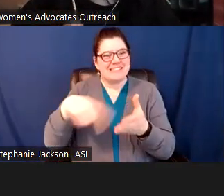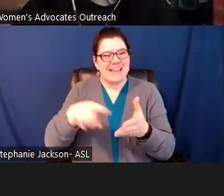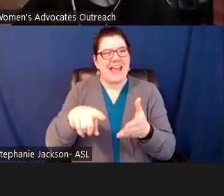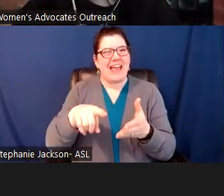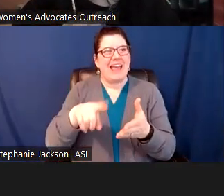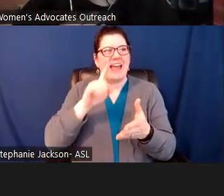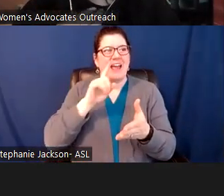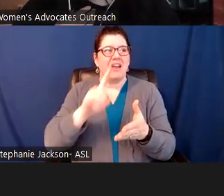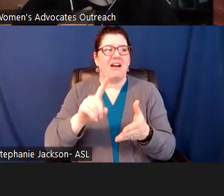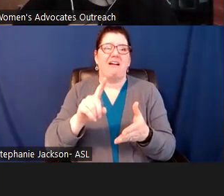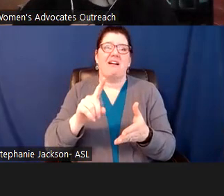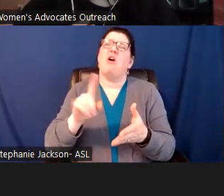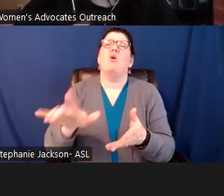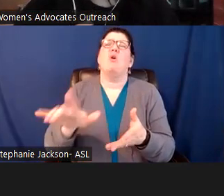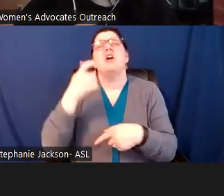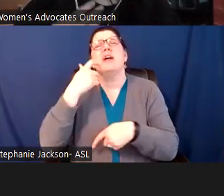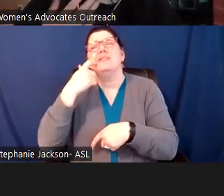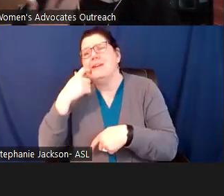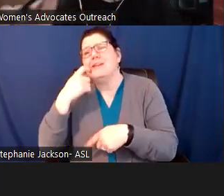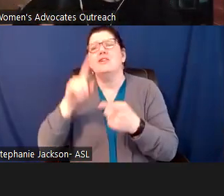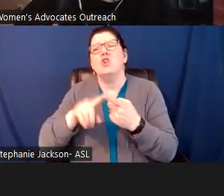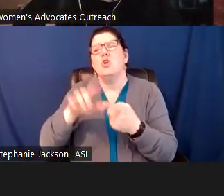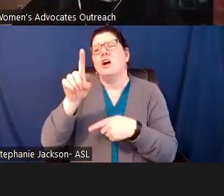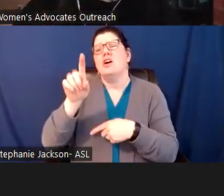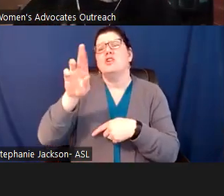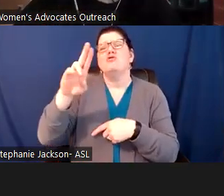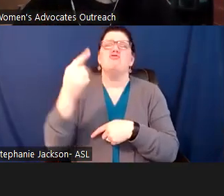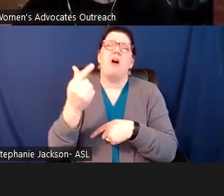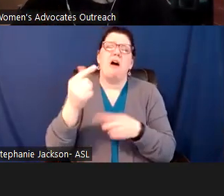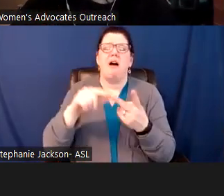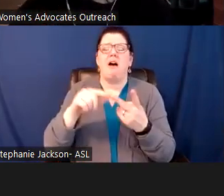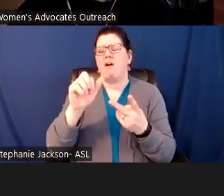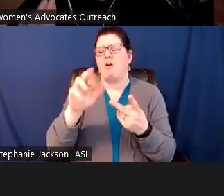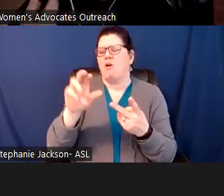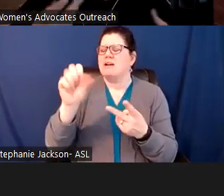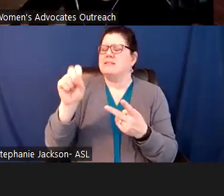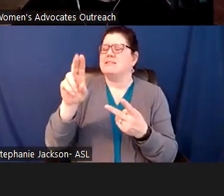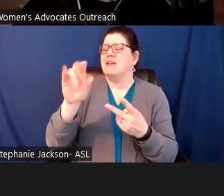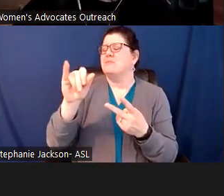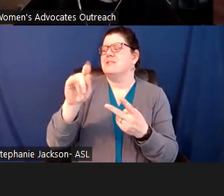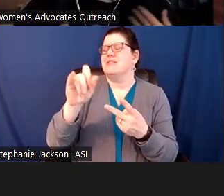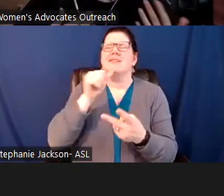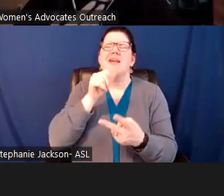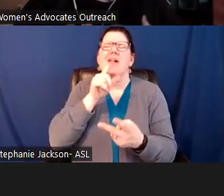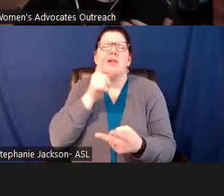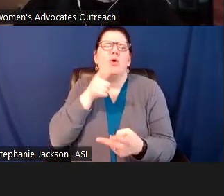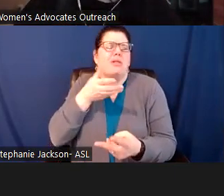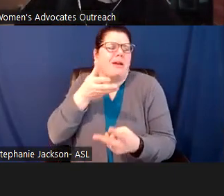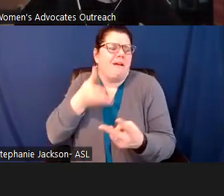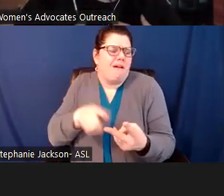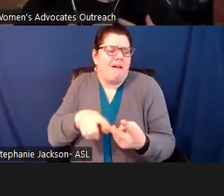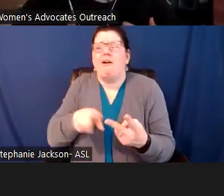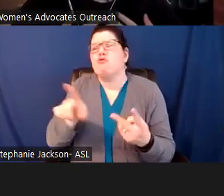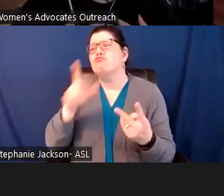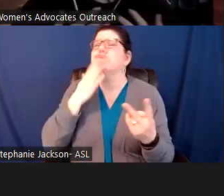a type of drug or a certain substance. And so therefore, everything that they're doing, it's not really who they are. They are actually very